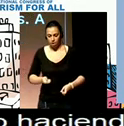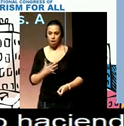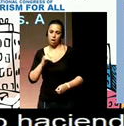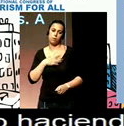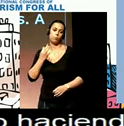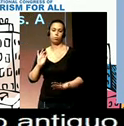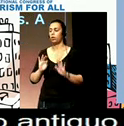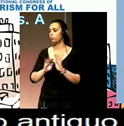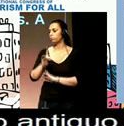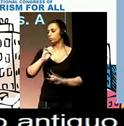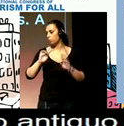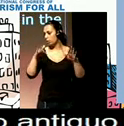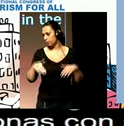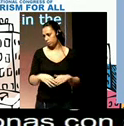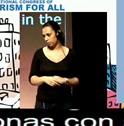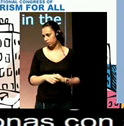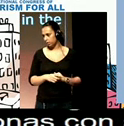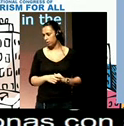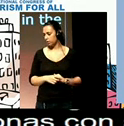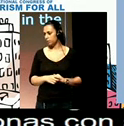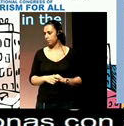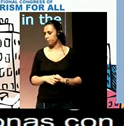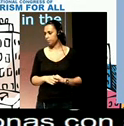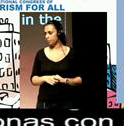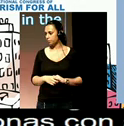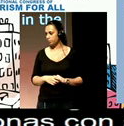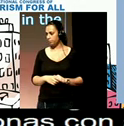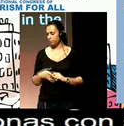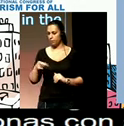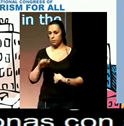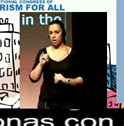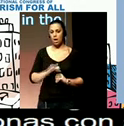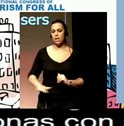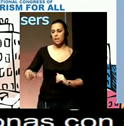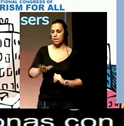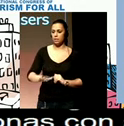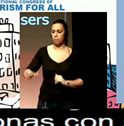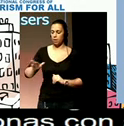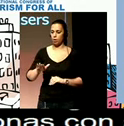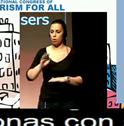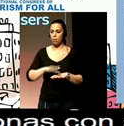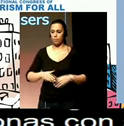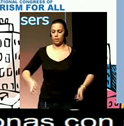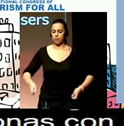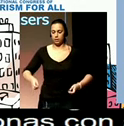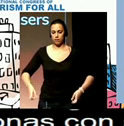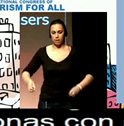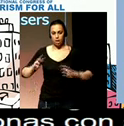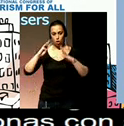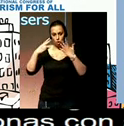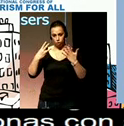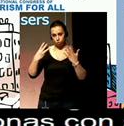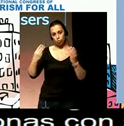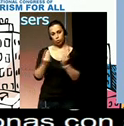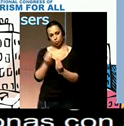the floor for 8 wheelchair users and accompanying persons. In addition, 13 seats are reserved for people